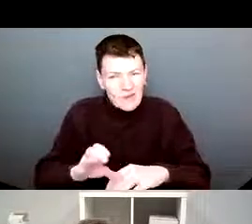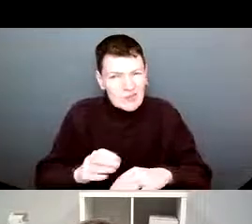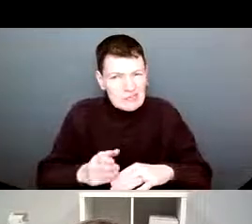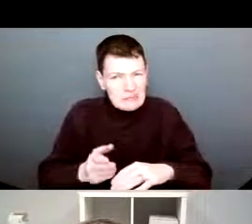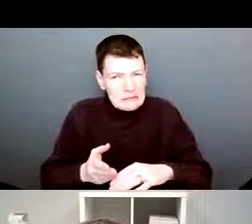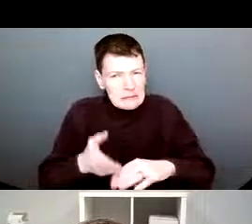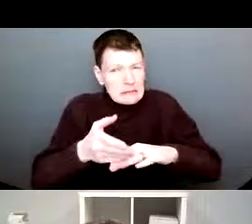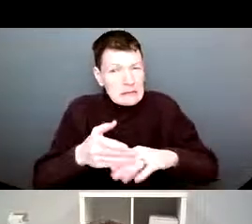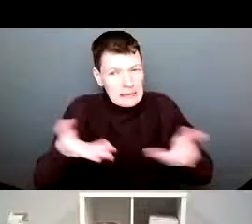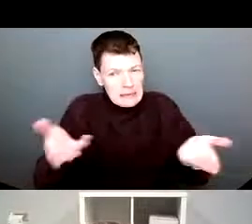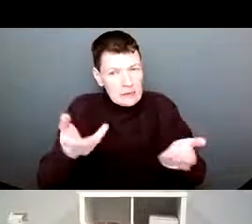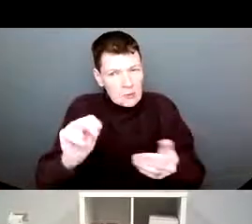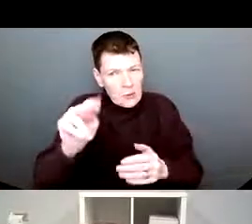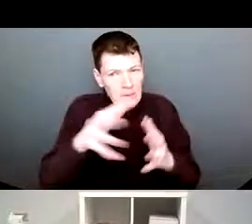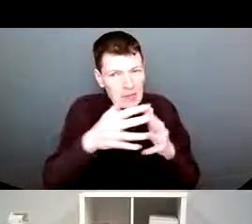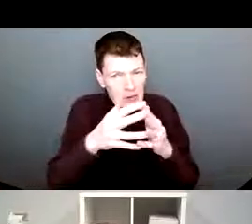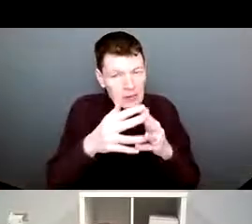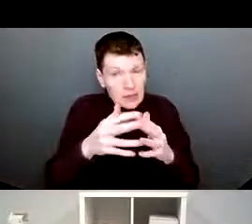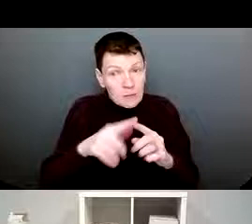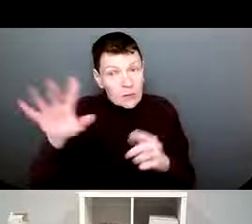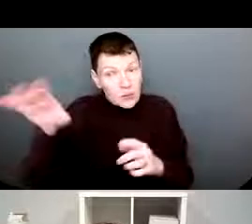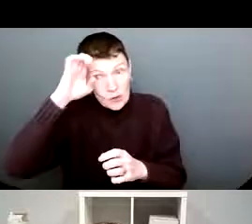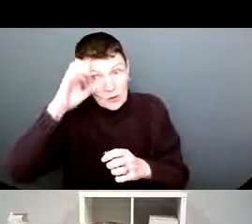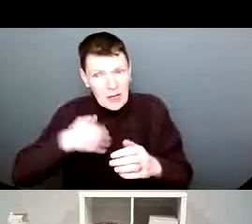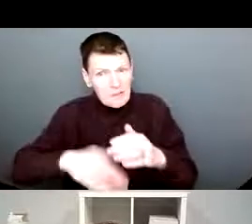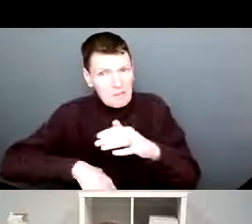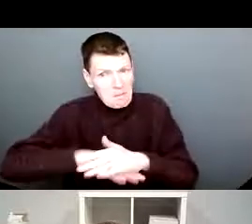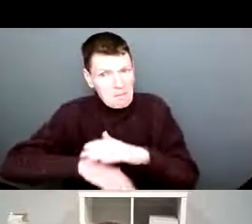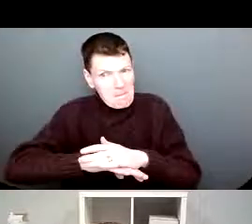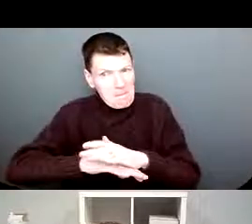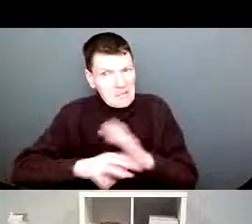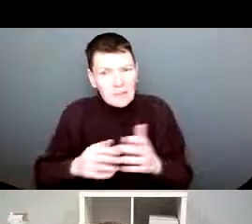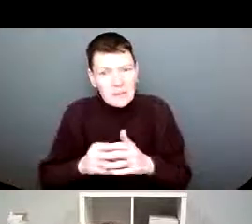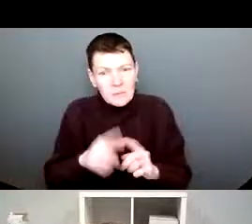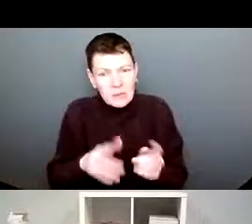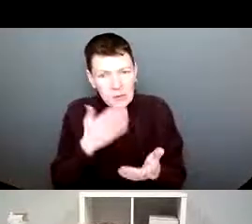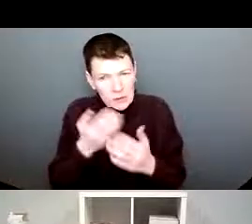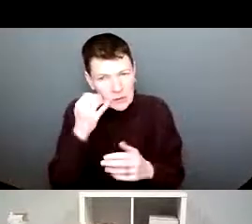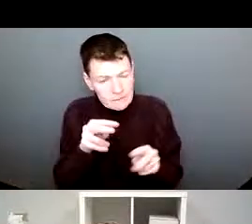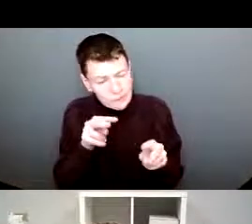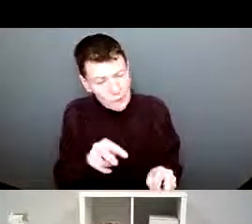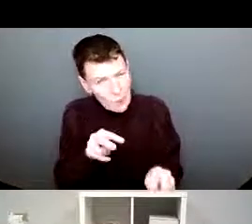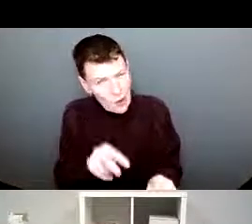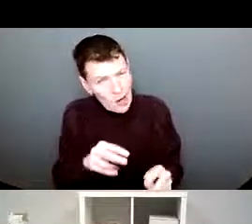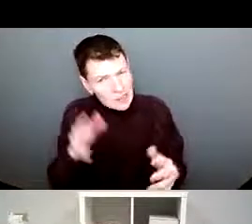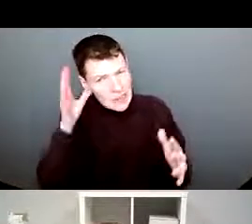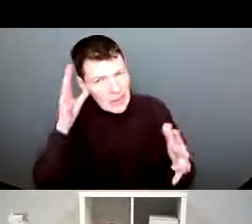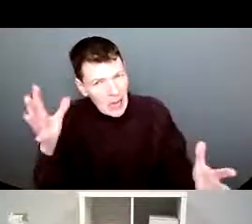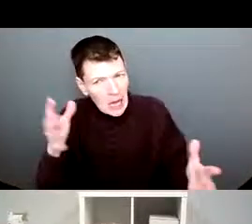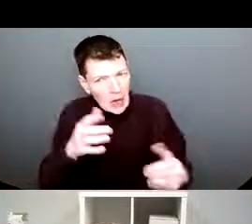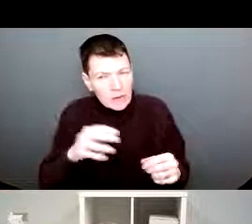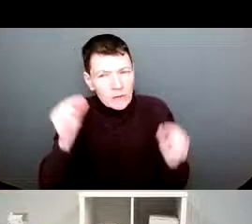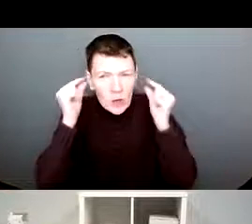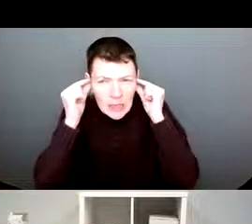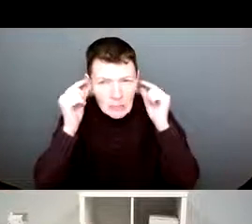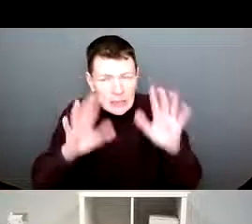Canada and in North America. But it's really good just to keep an eye on the volume of the earbuds you're using, making sure they're not